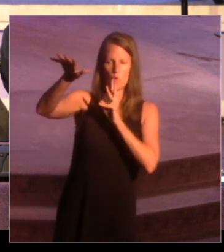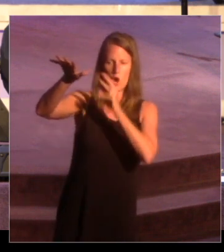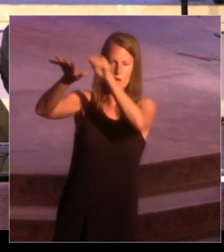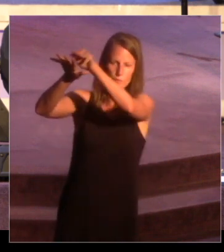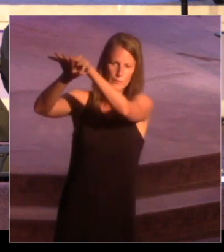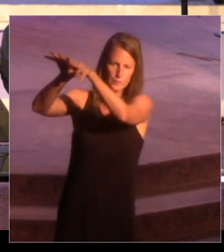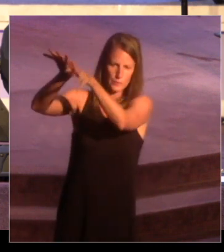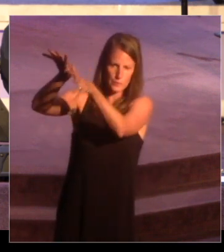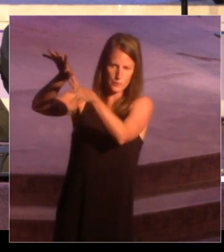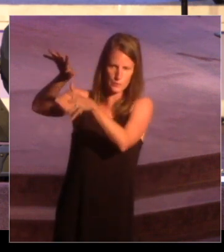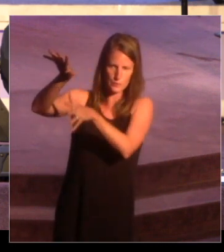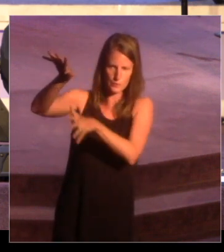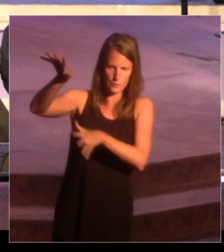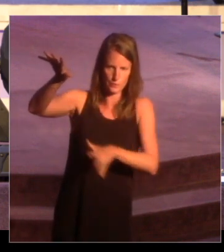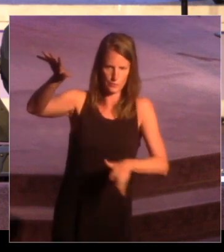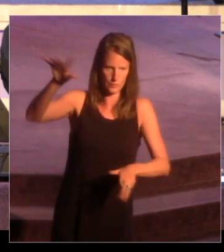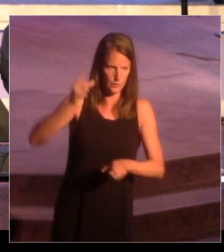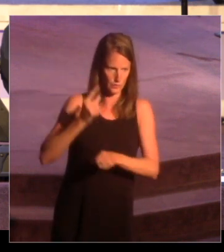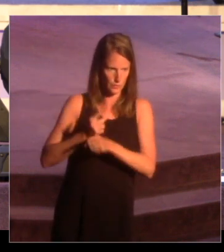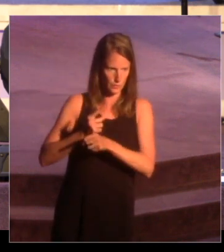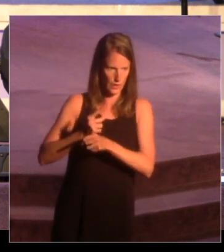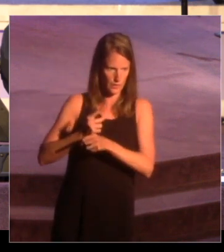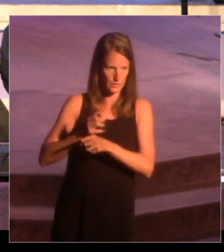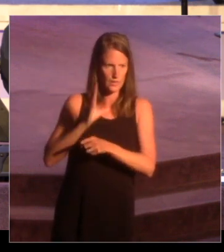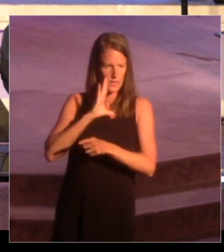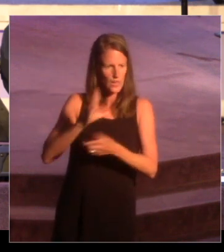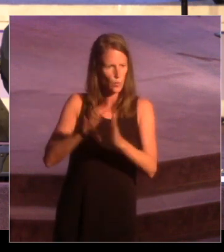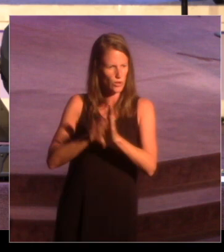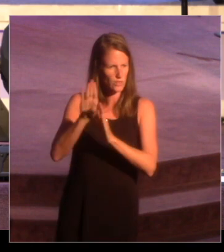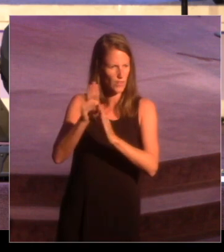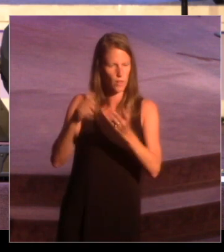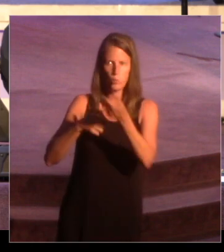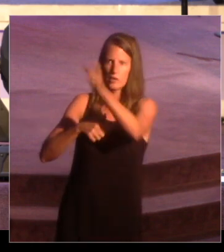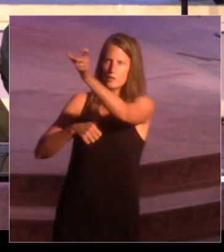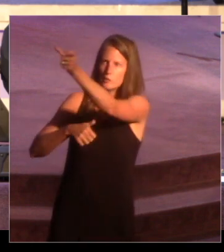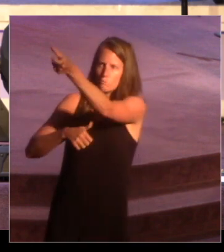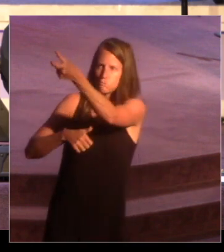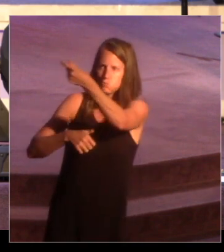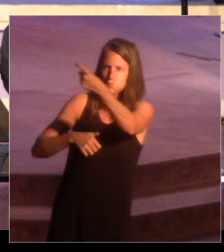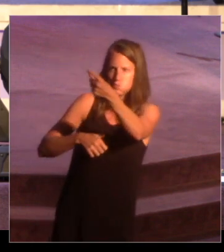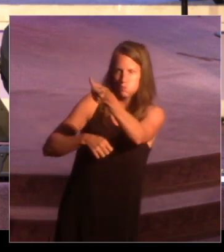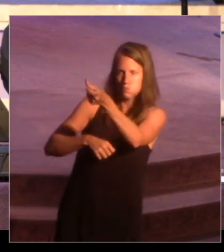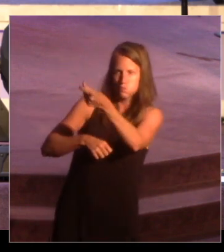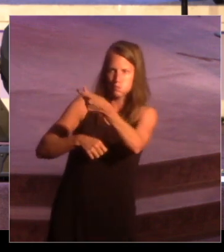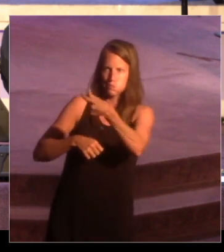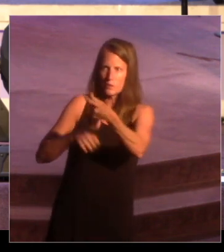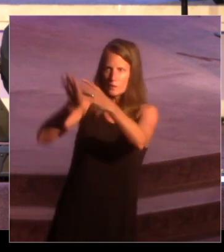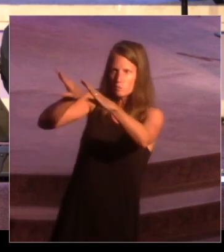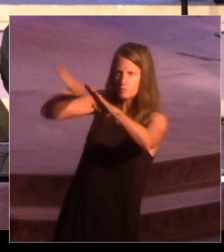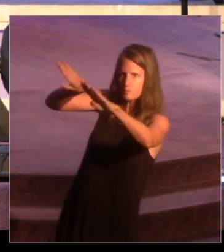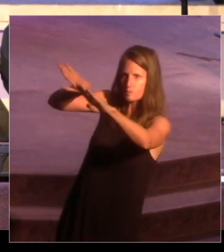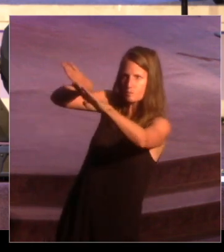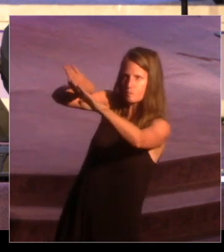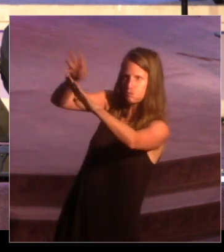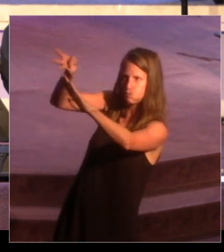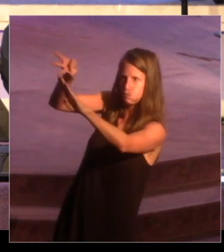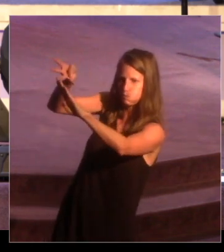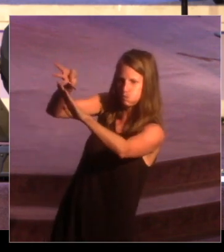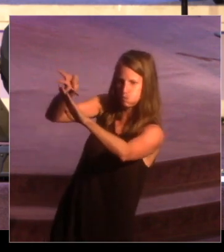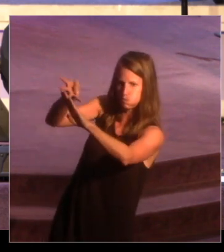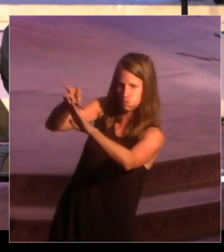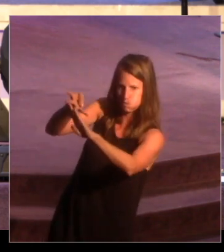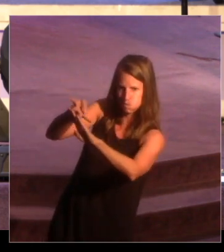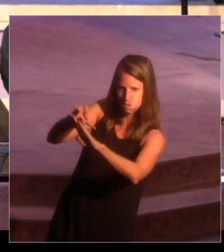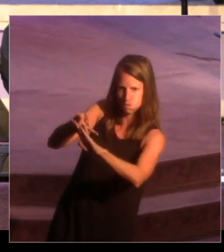resistance. If you watch it over time, it begins to develop little grooves and channels, and then as it gets into those, it eats them away. Eventually, it becomes creeks and